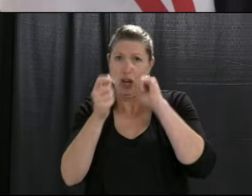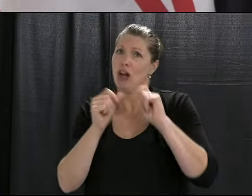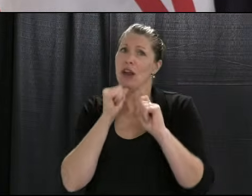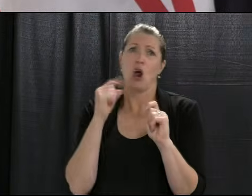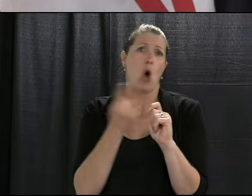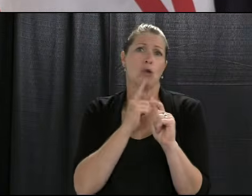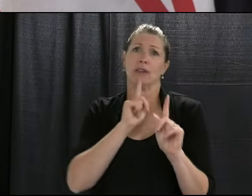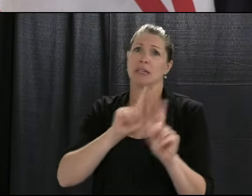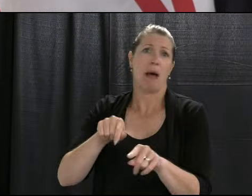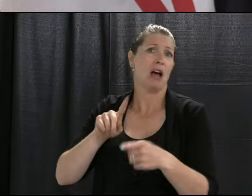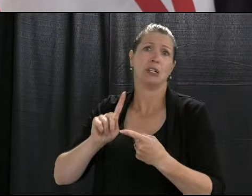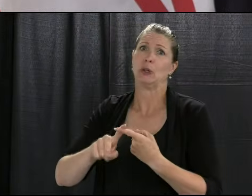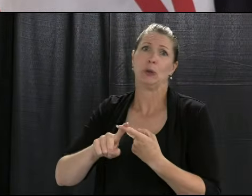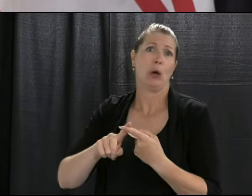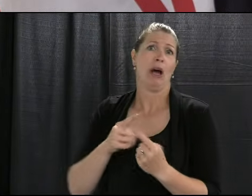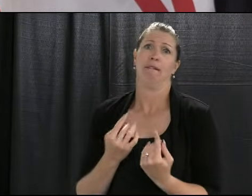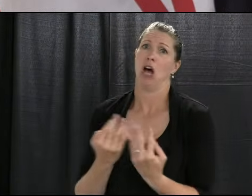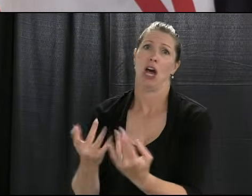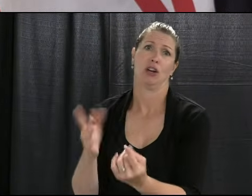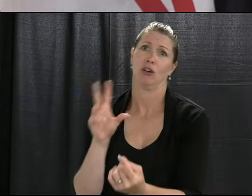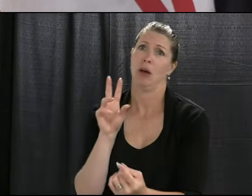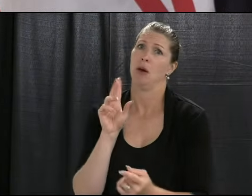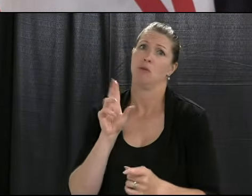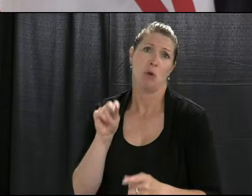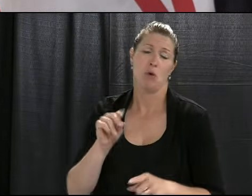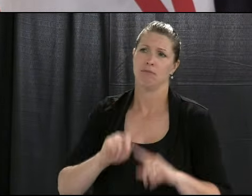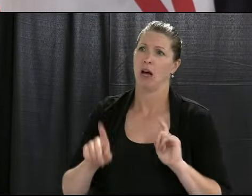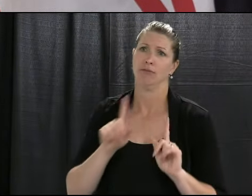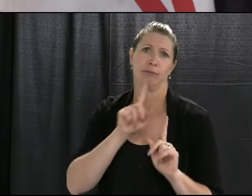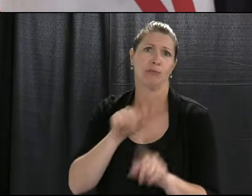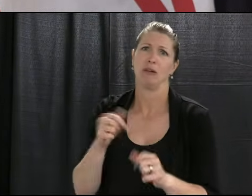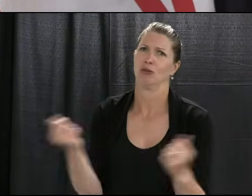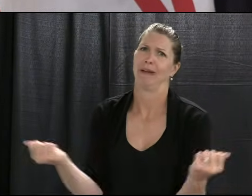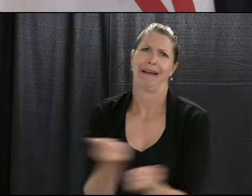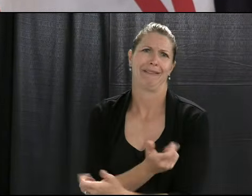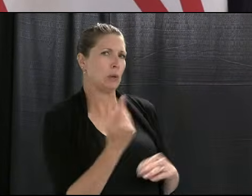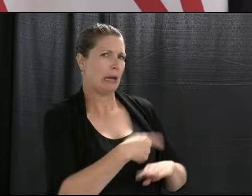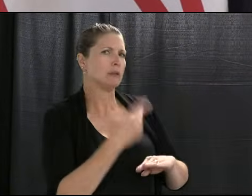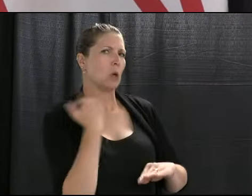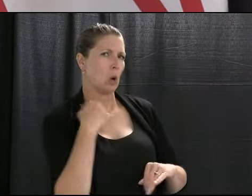they respond to medical calls as well. And again, reiterate what I did say, this